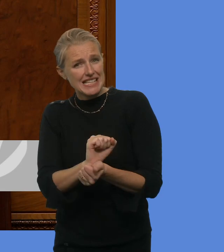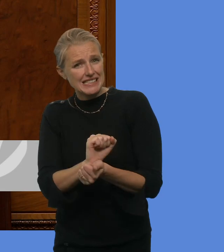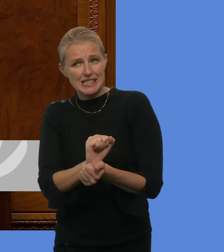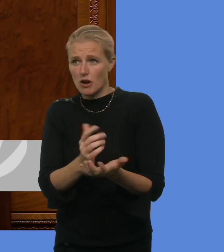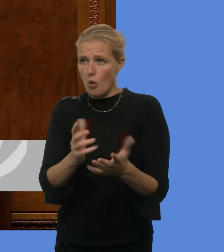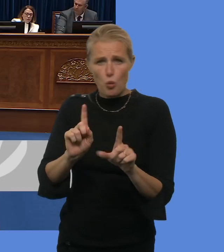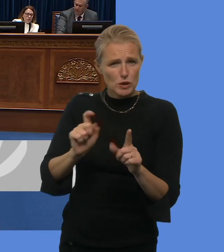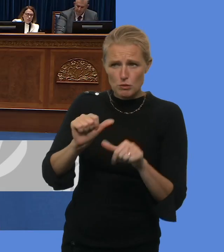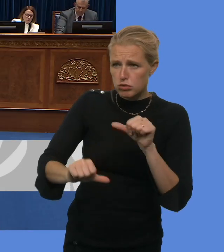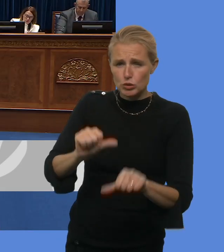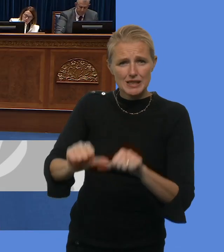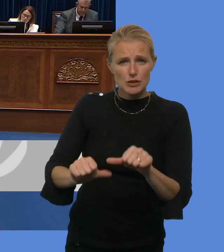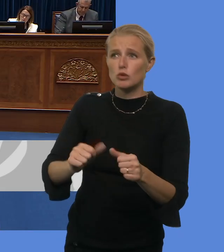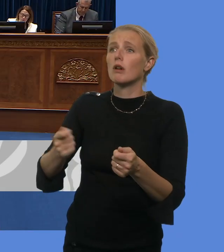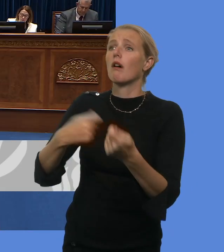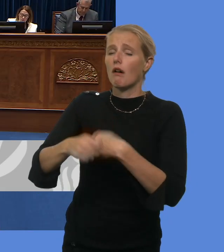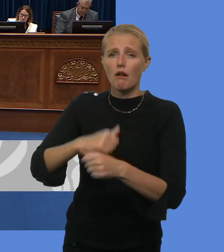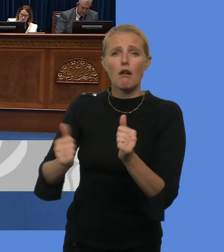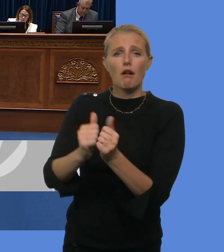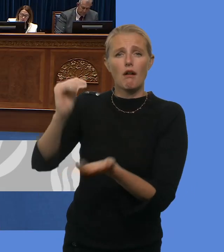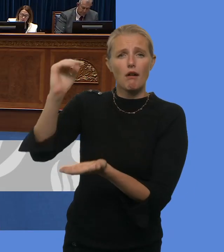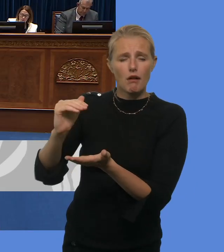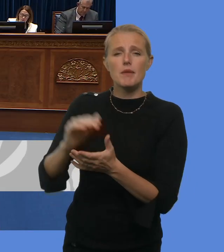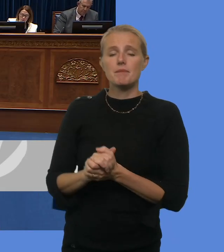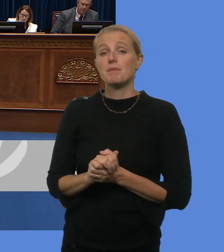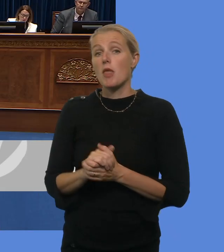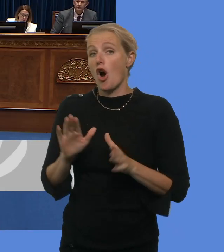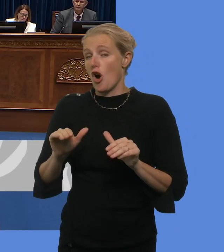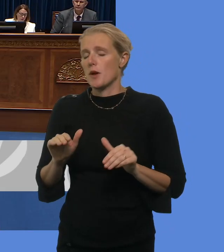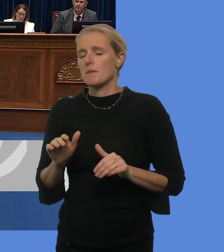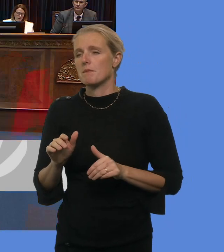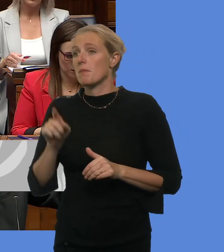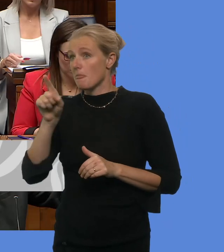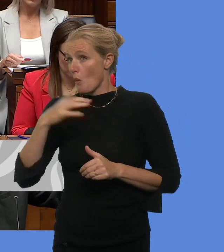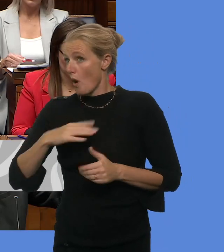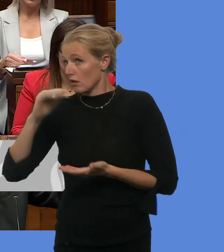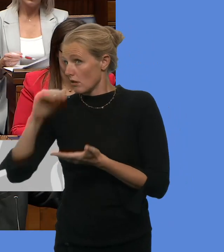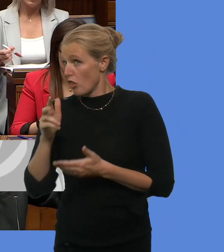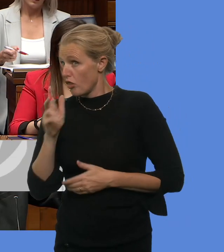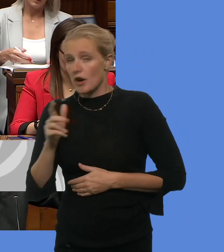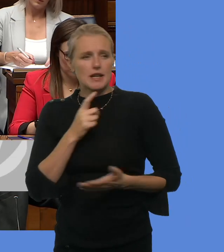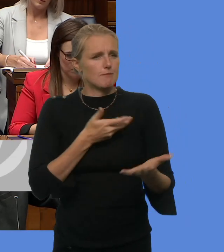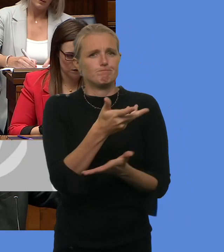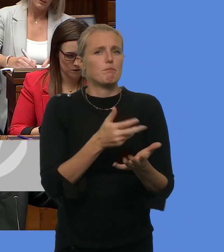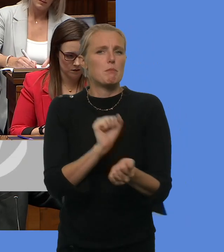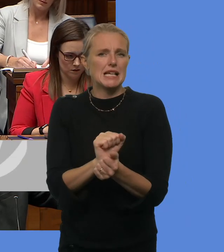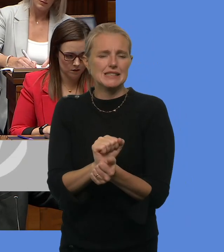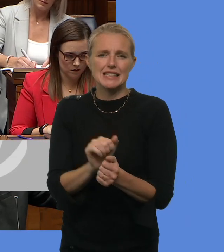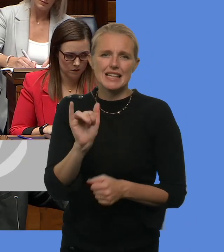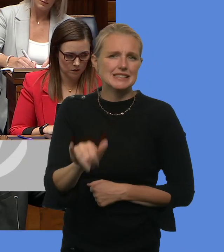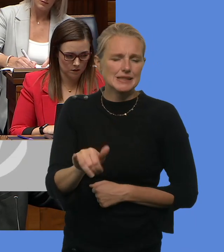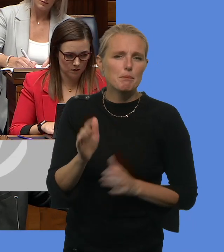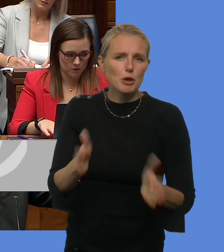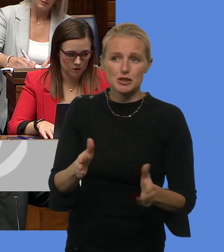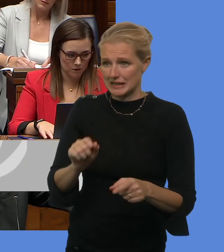limit? Minister, there will be consultation with the PSA in that regard, particularly in terms of their